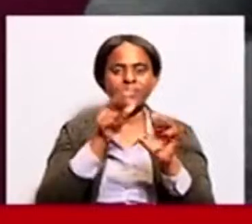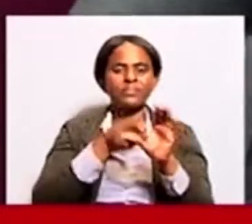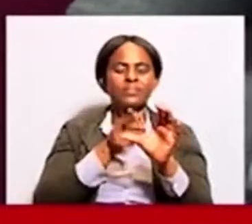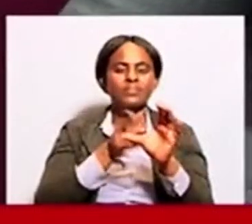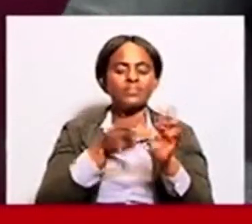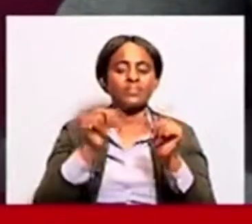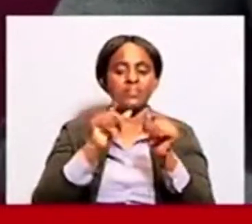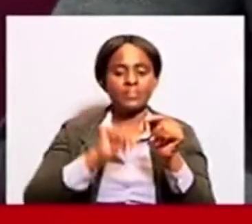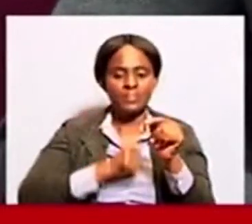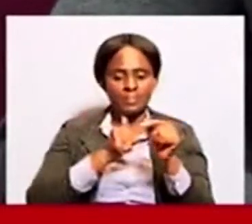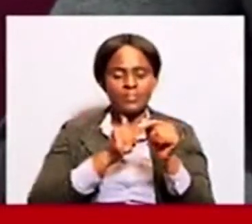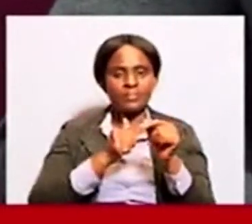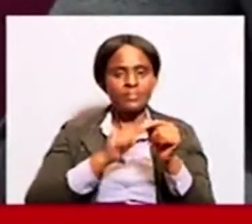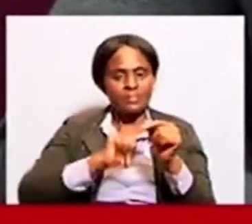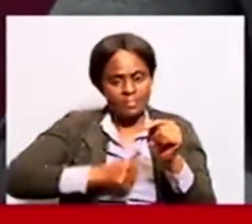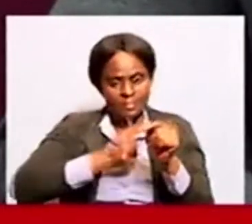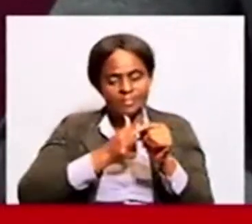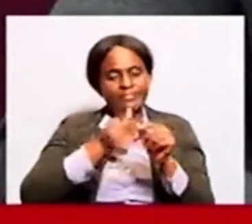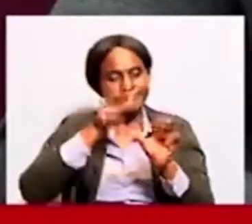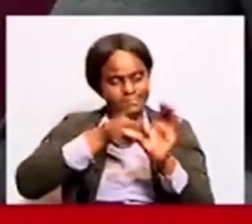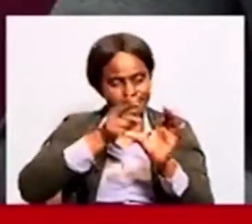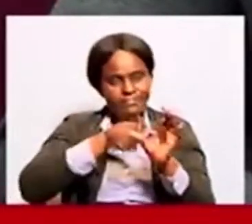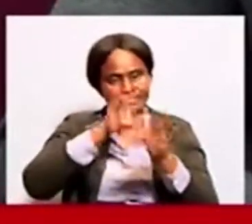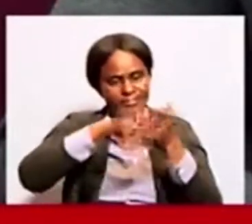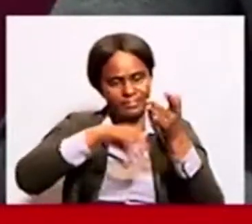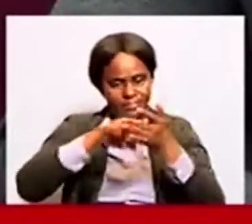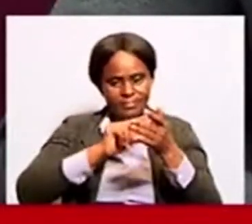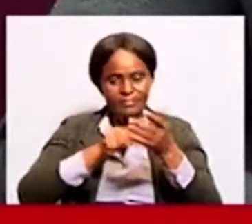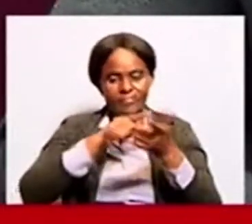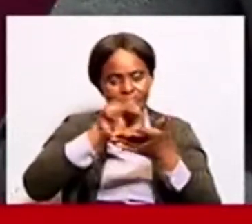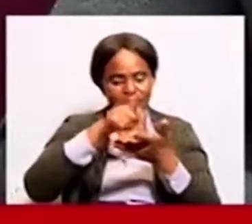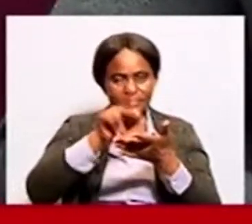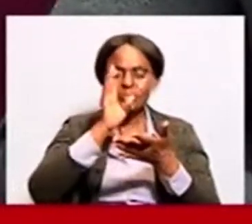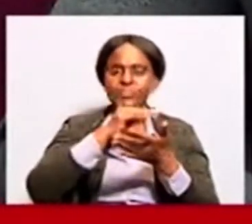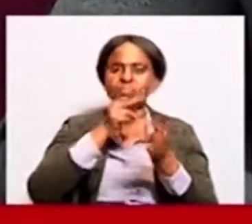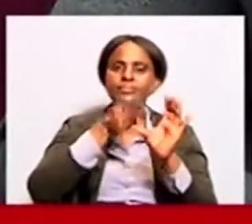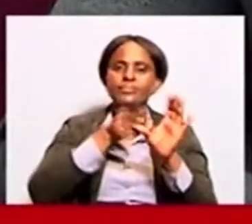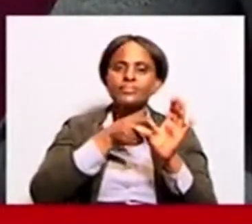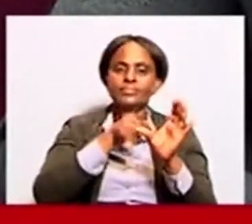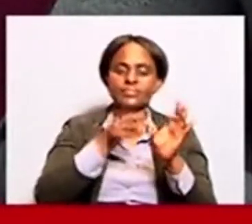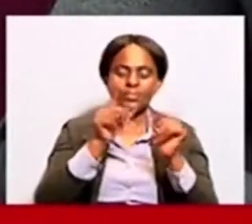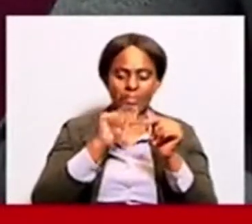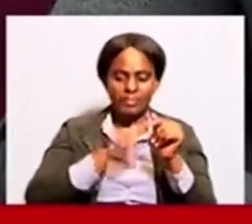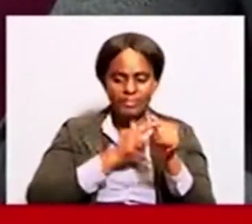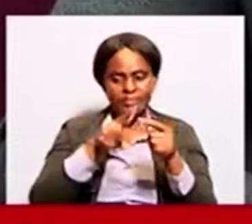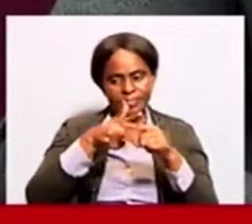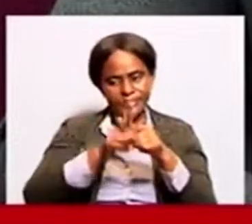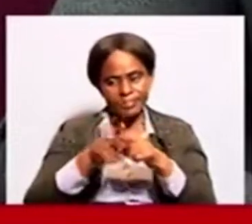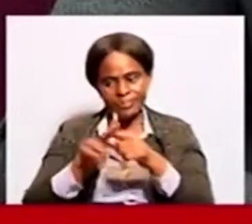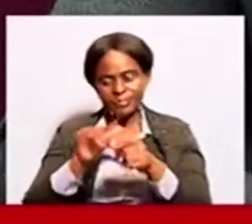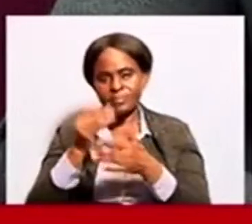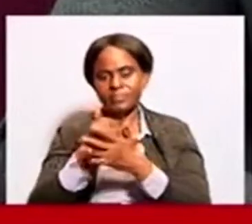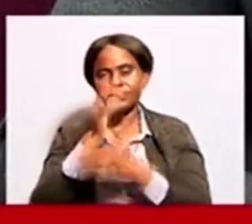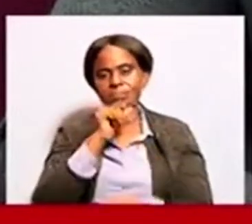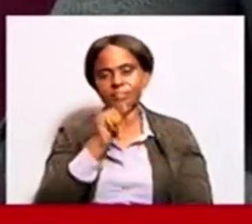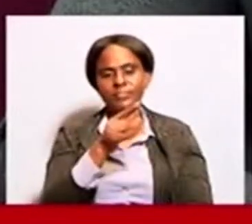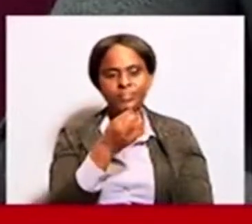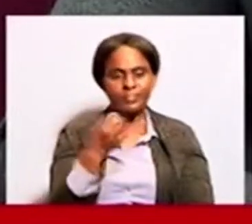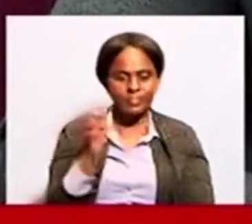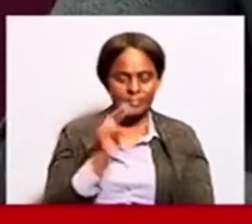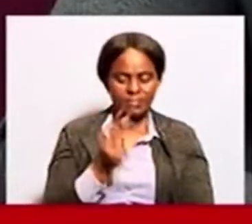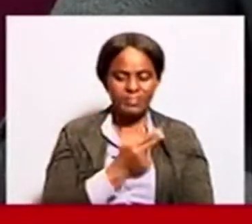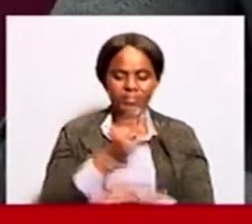station where we were drawing. We had paid the filling station. So when we repaired the equipment, we